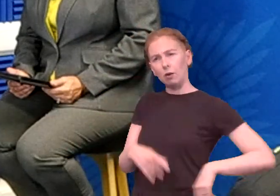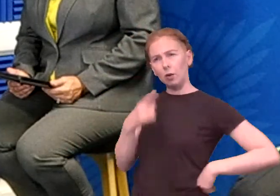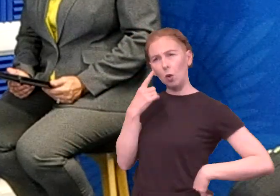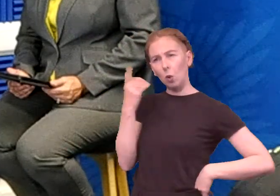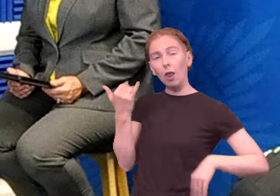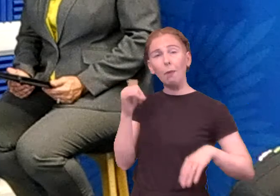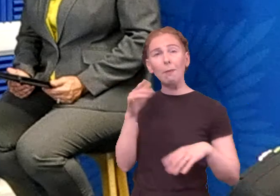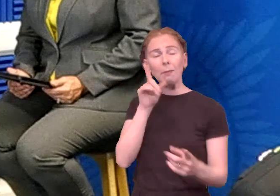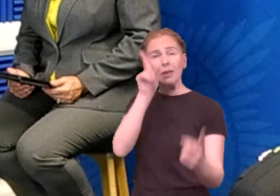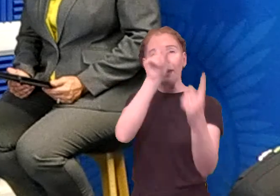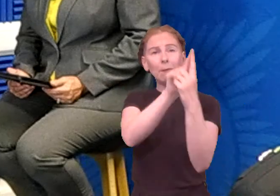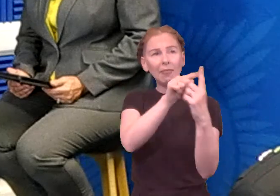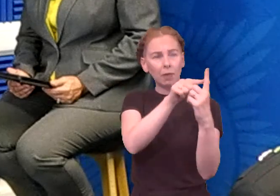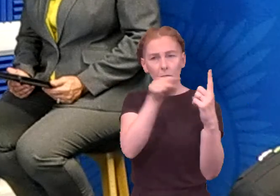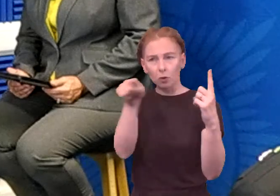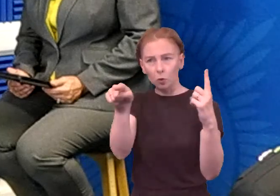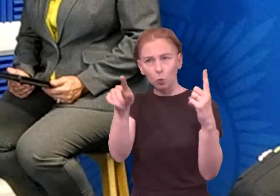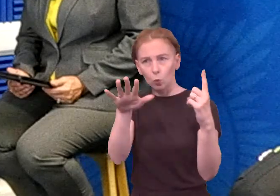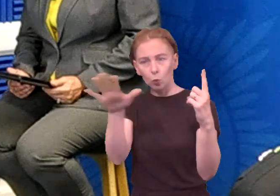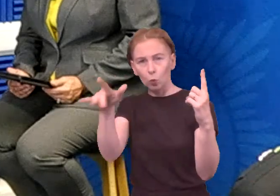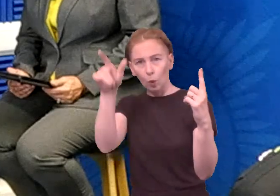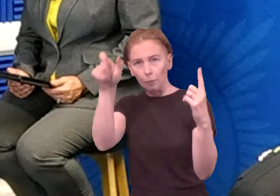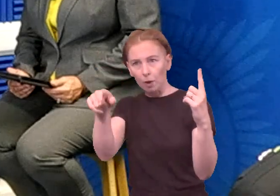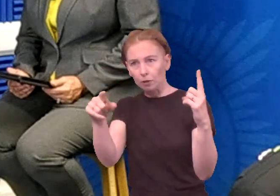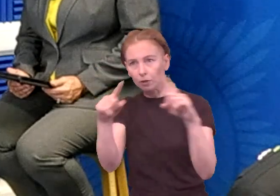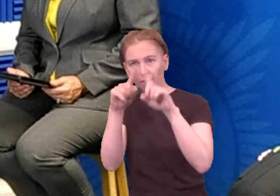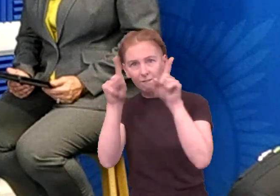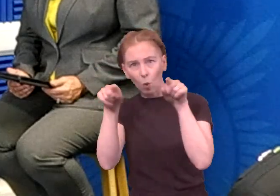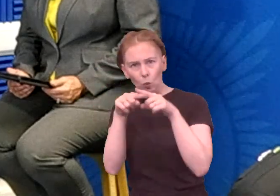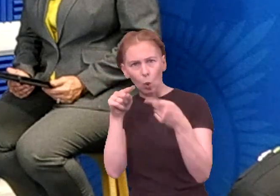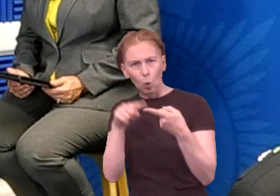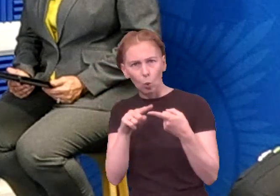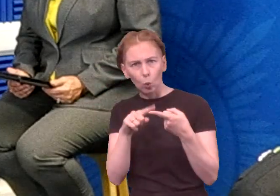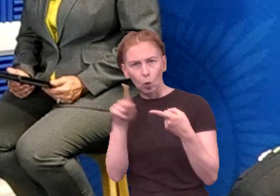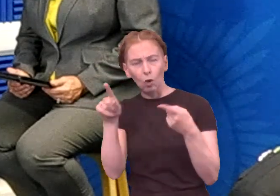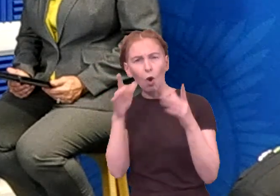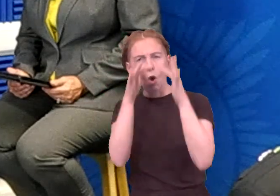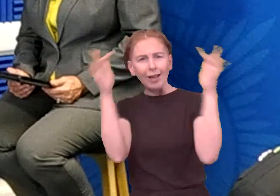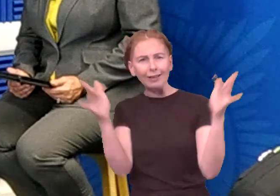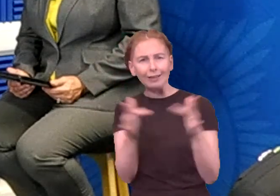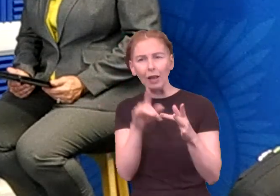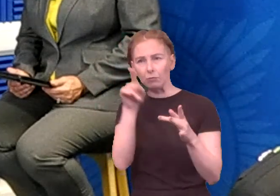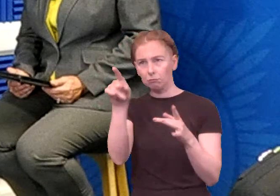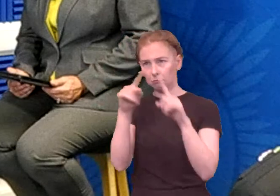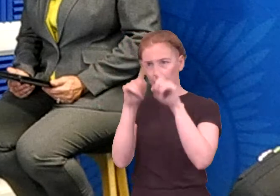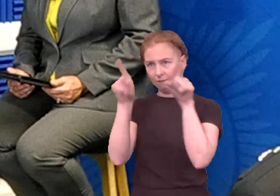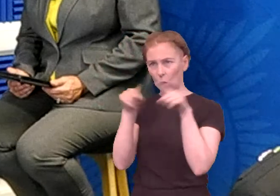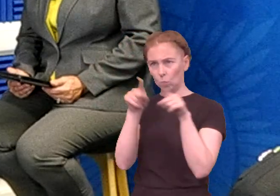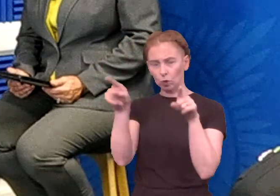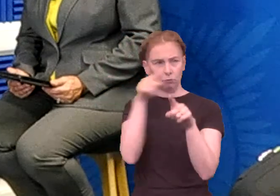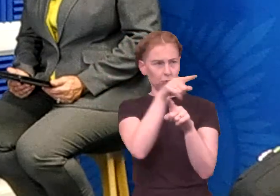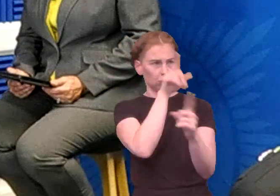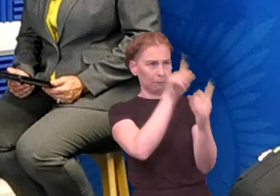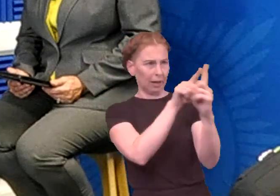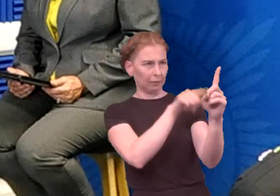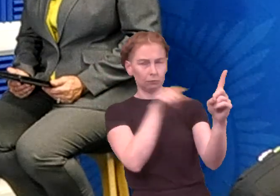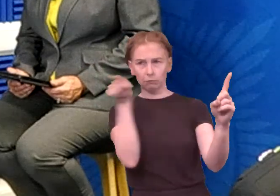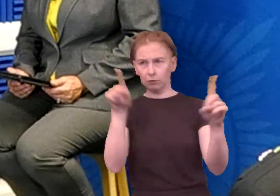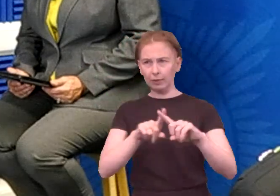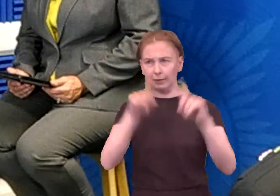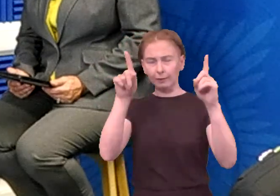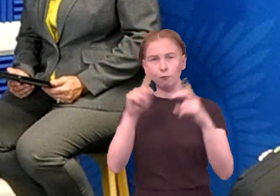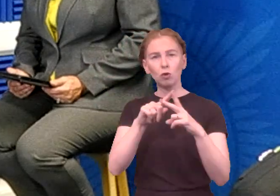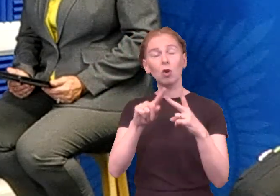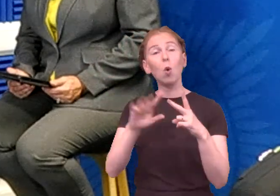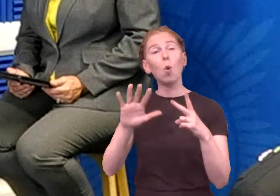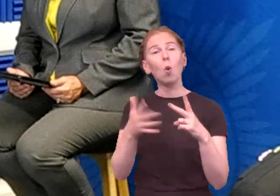to on the phone. You're not the person in the picture that's advertised on the internet that I've looked at. Those sorts of things can be